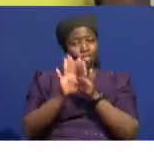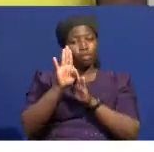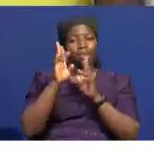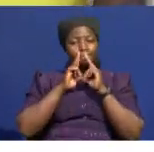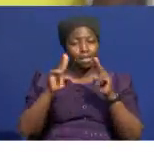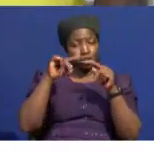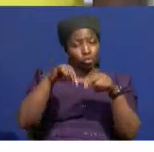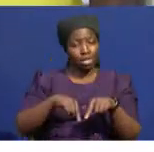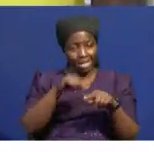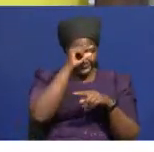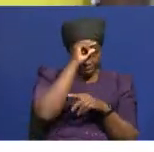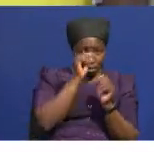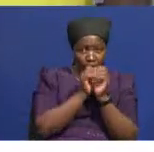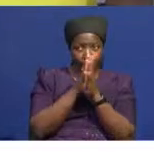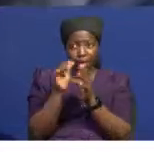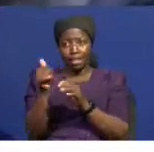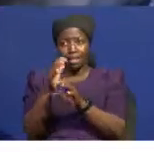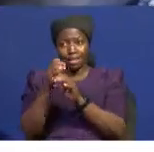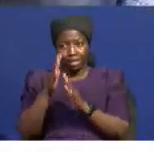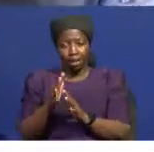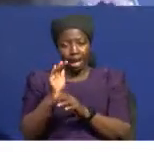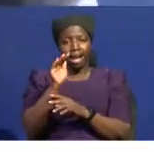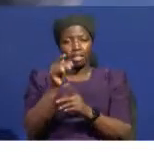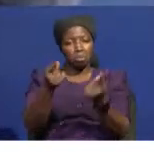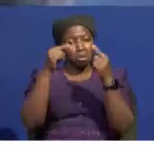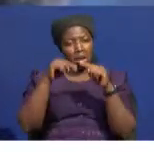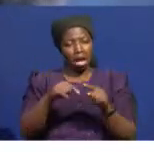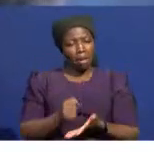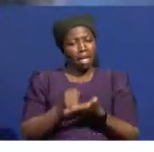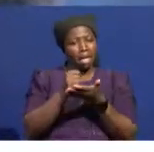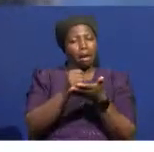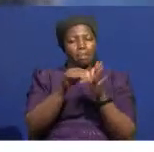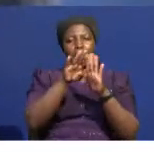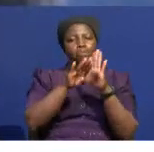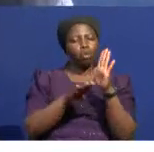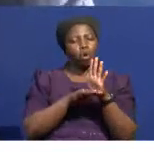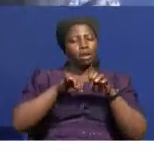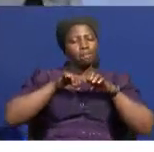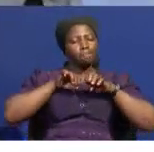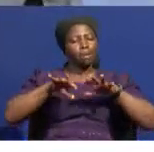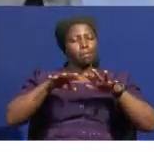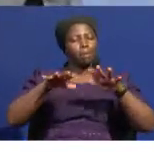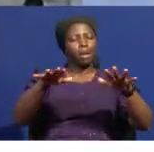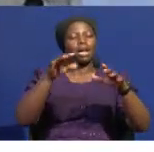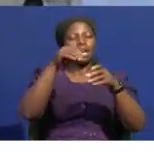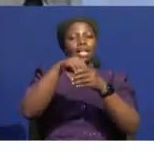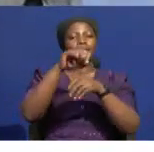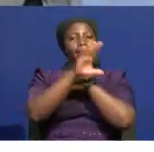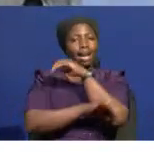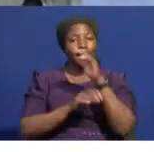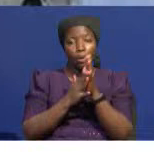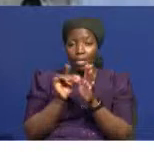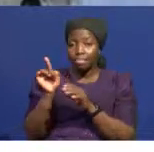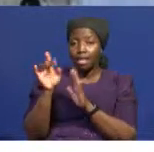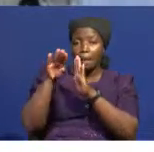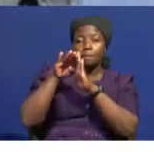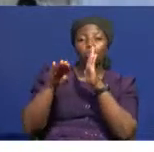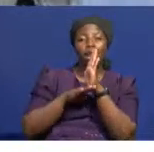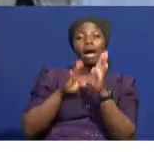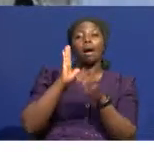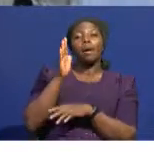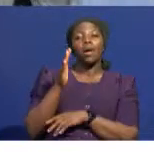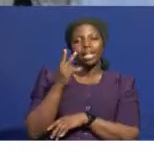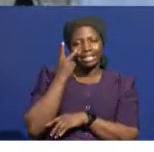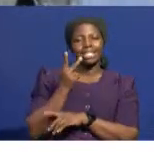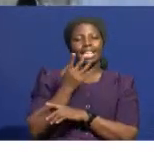other stakeholders have been urged to step in and help the initiative spread further in the country. With this initiative, we'll see